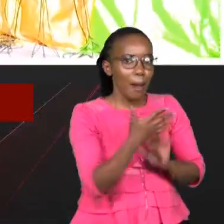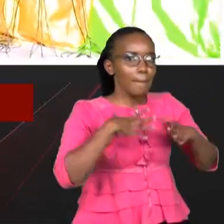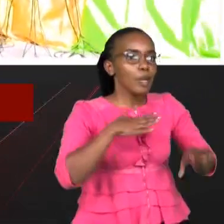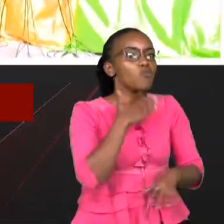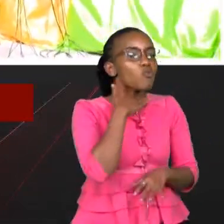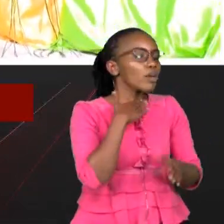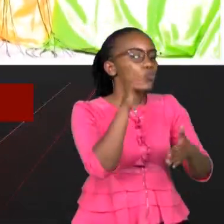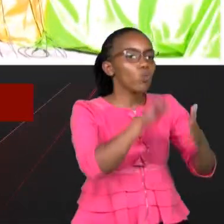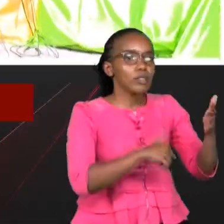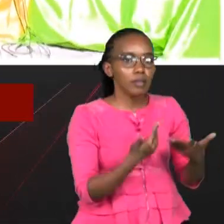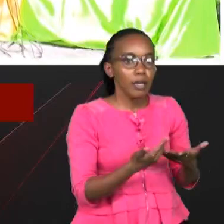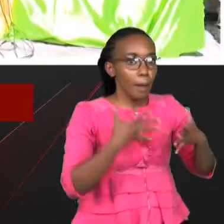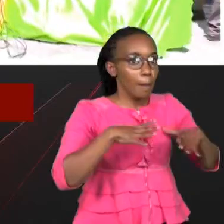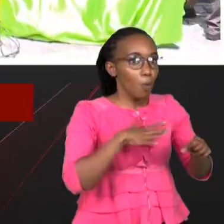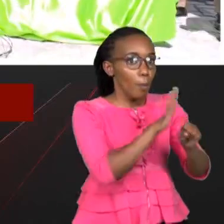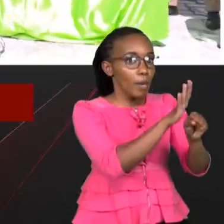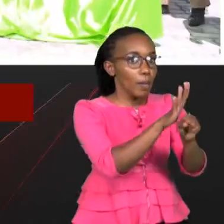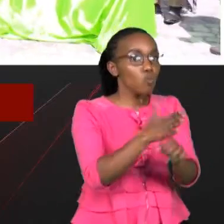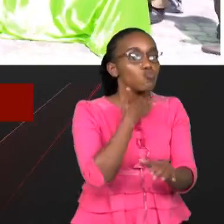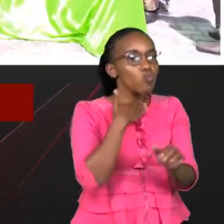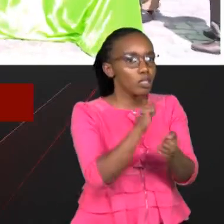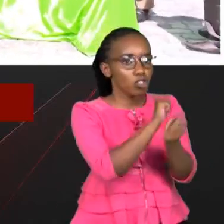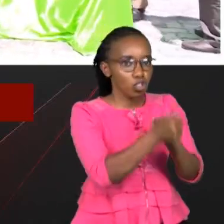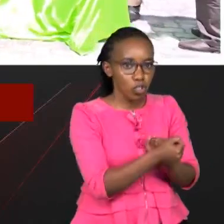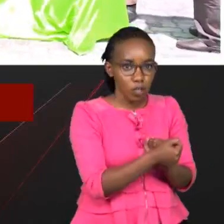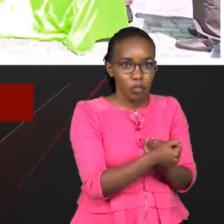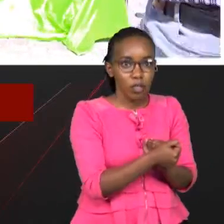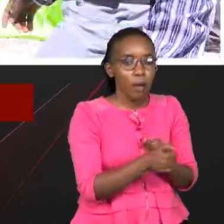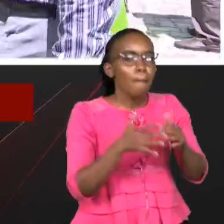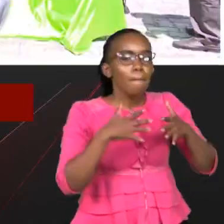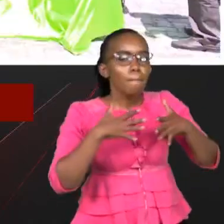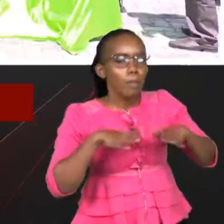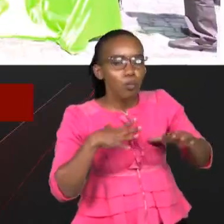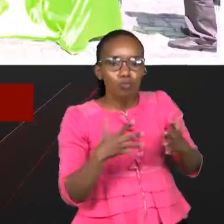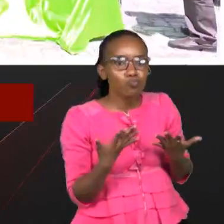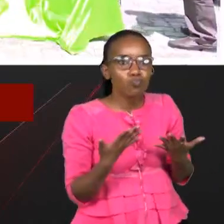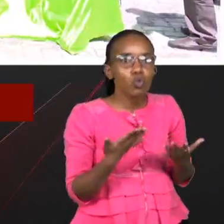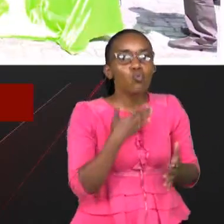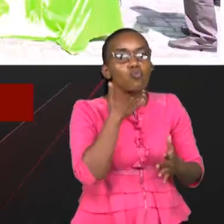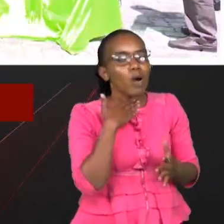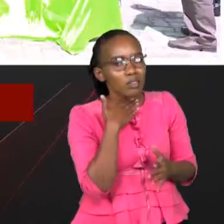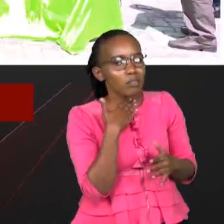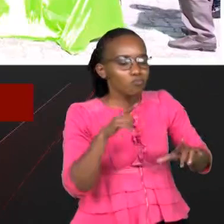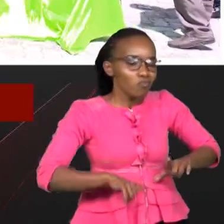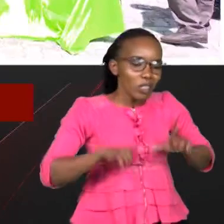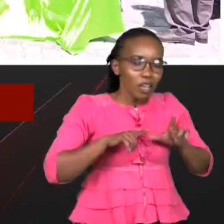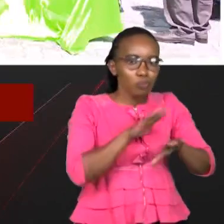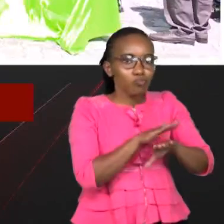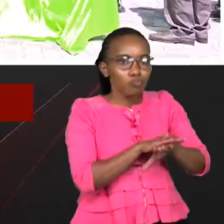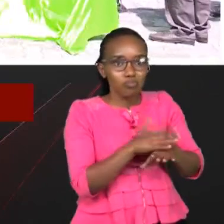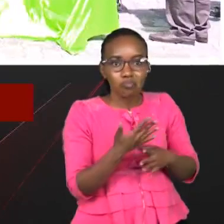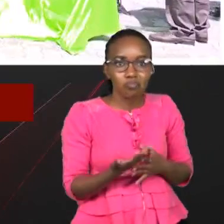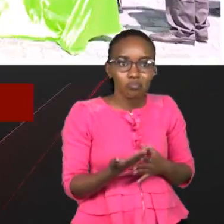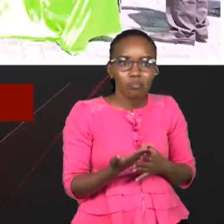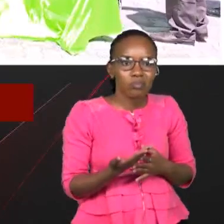people want. The people, majority, want change. The people, majority, want to be able to earn a living. The people, majority, do